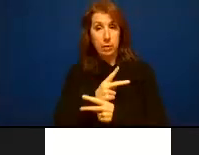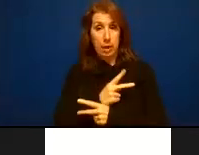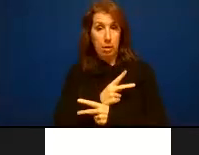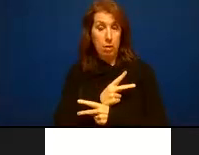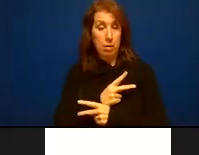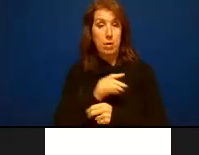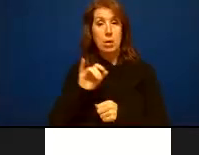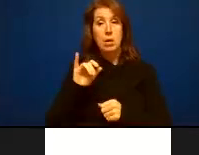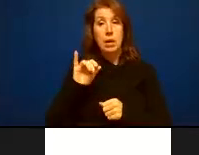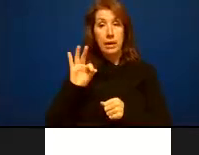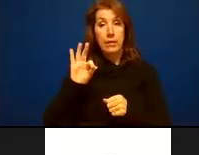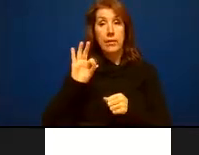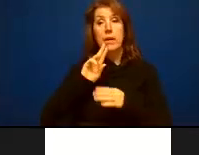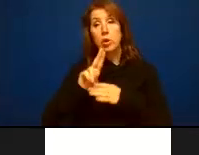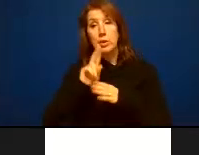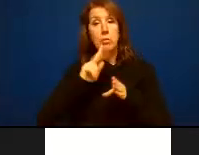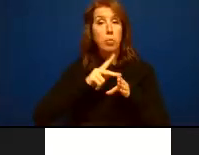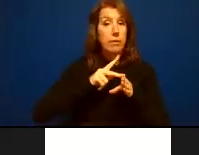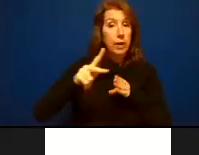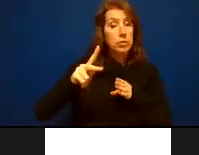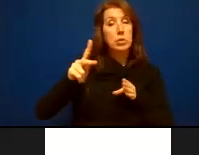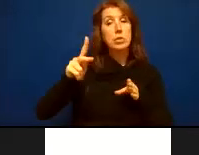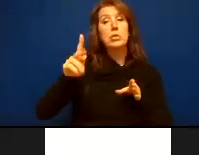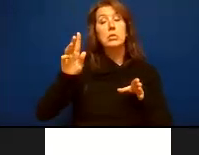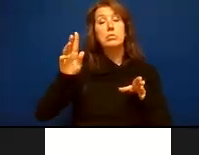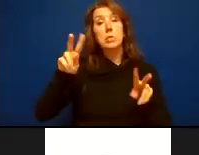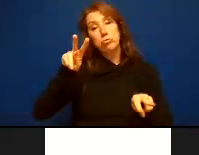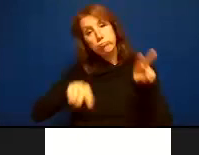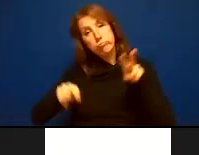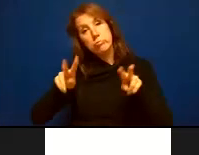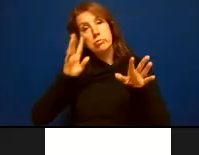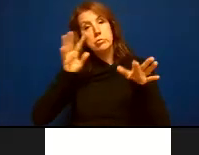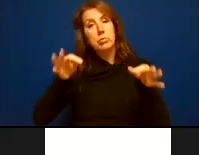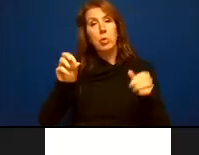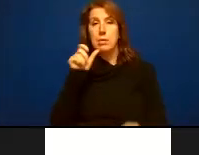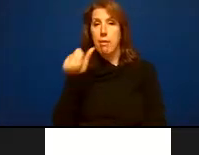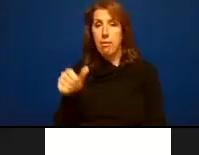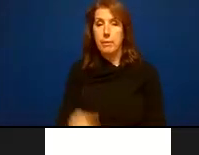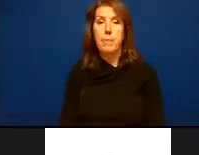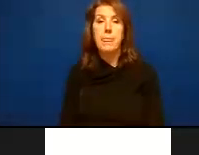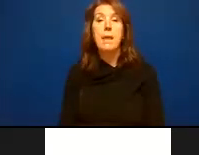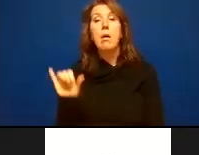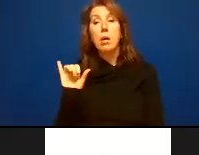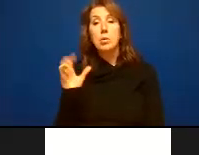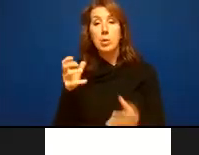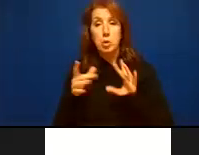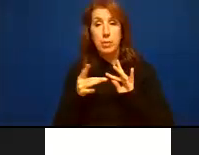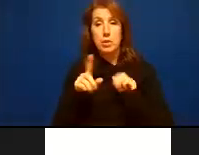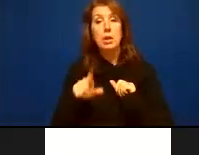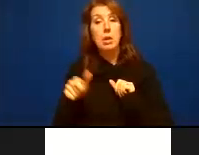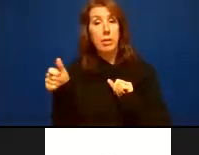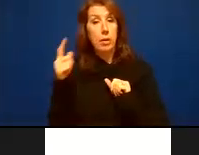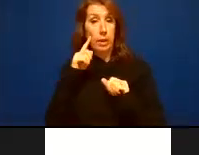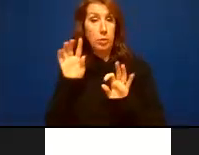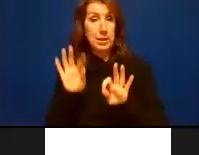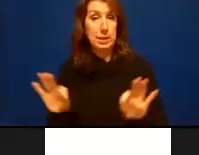professional judgment is being met. If we can go to the next slide, I wanted to mention one other that I thought was pretty